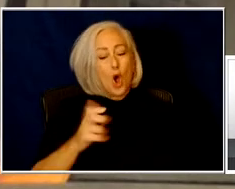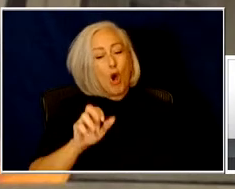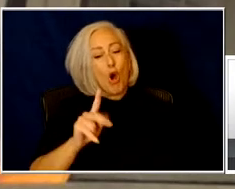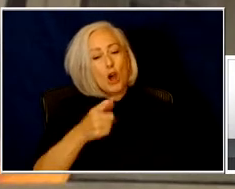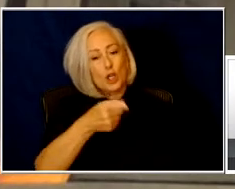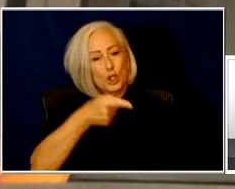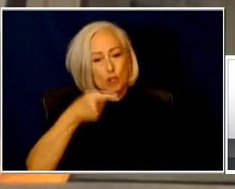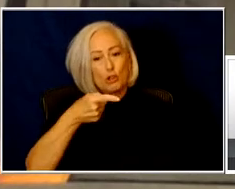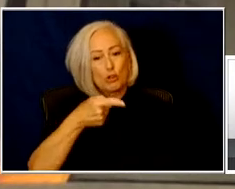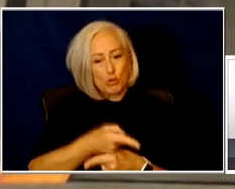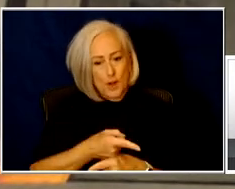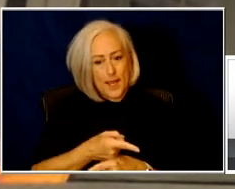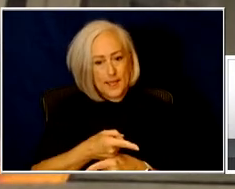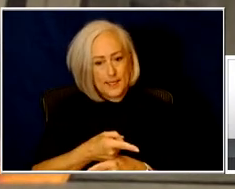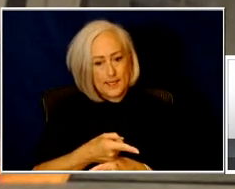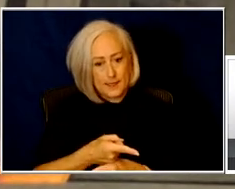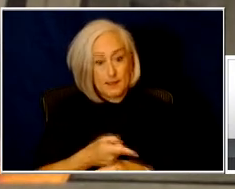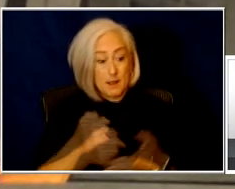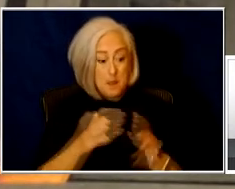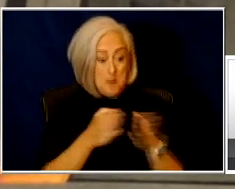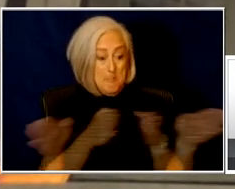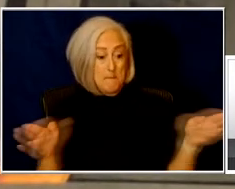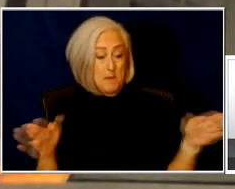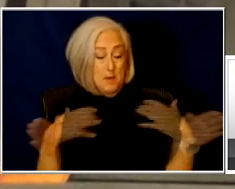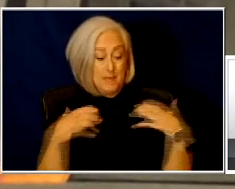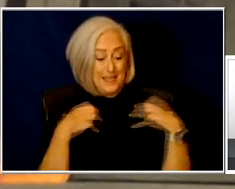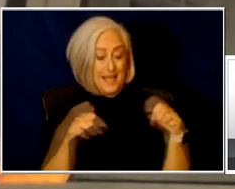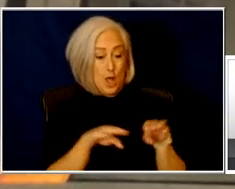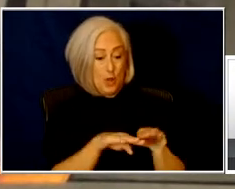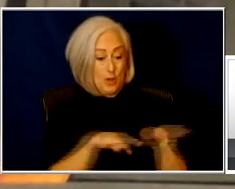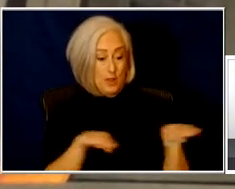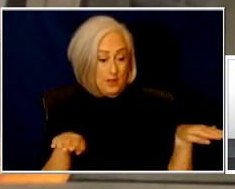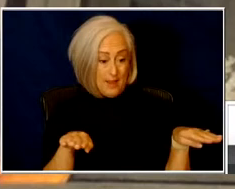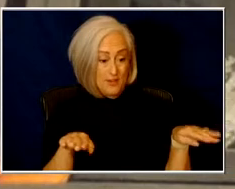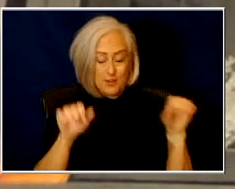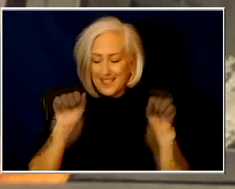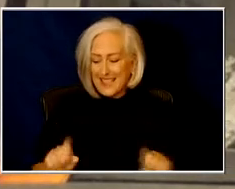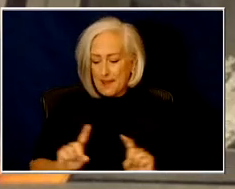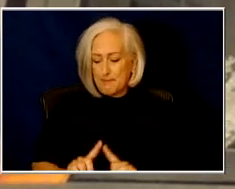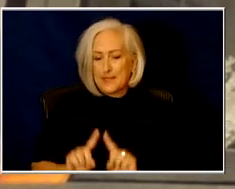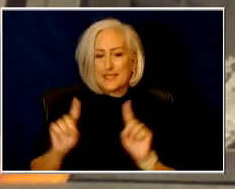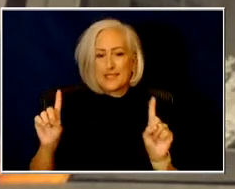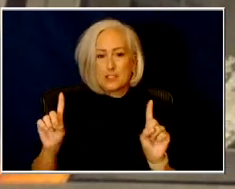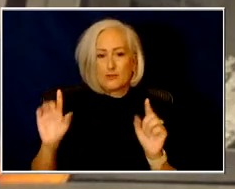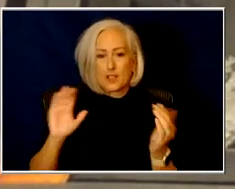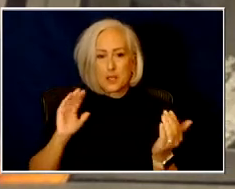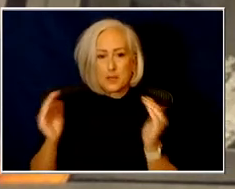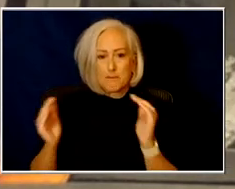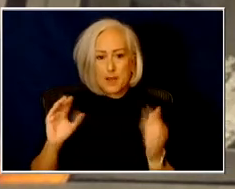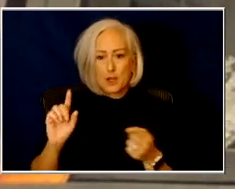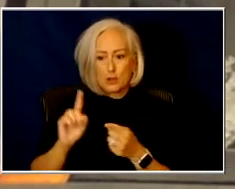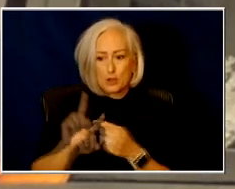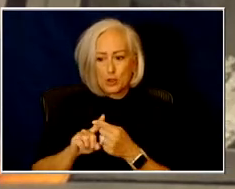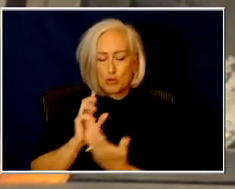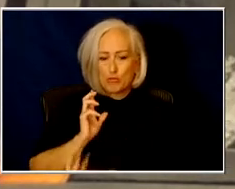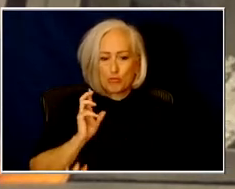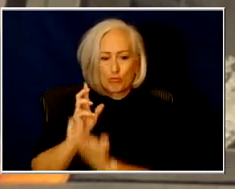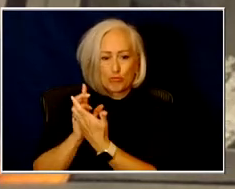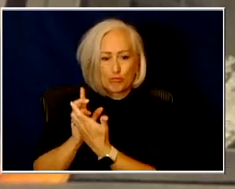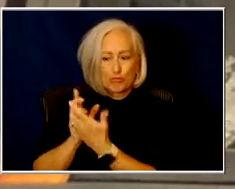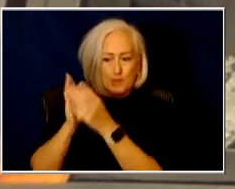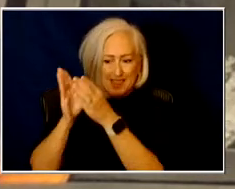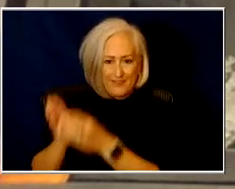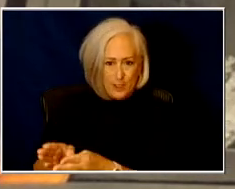what we do at a public health level can be different when we uh personalize it to the